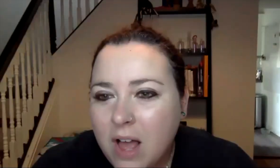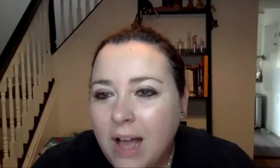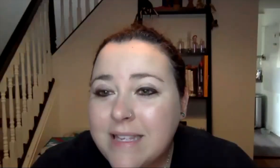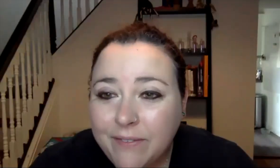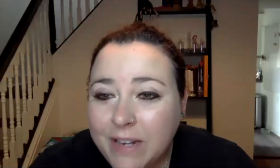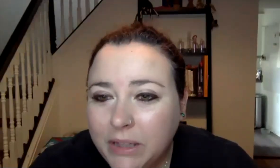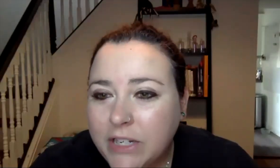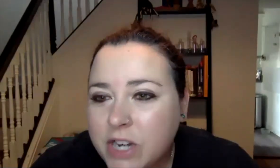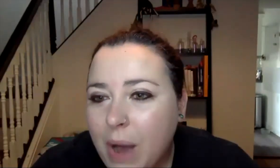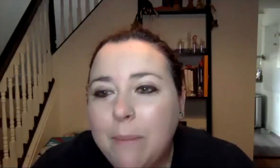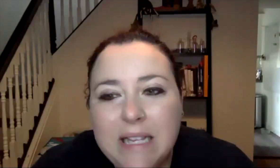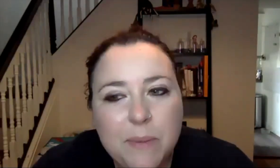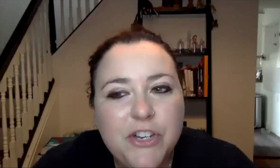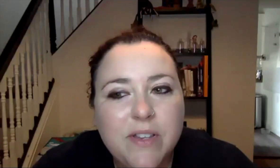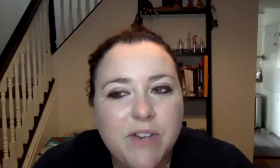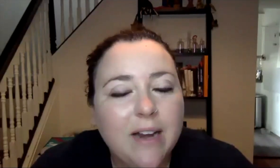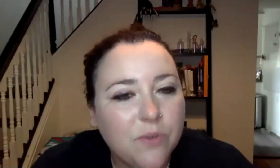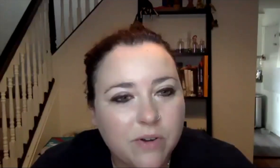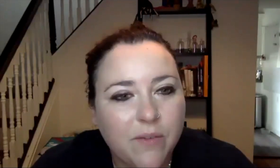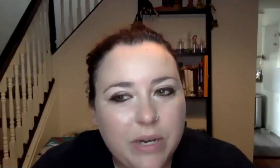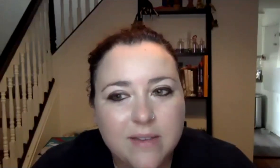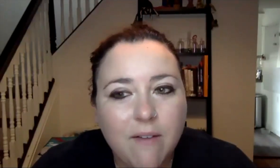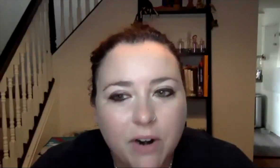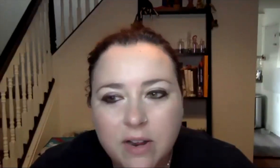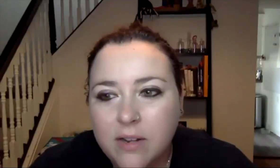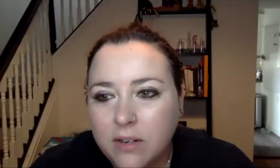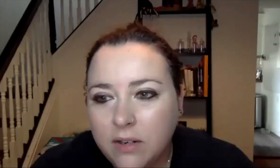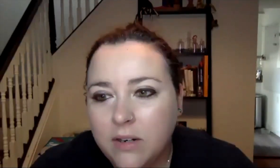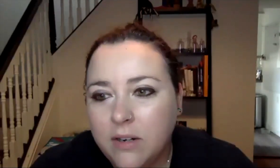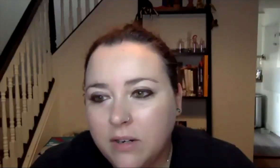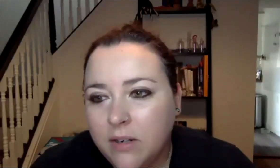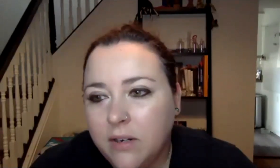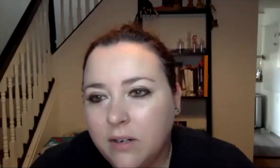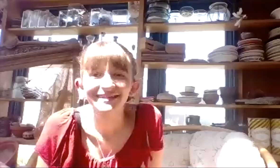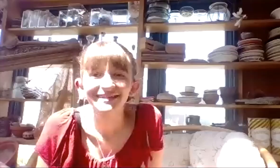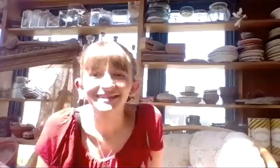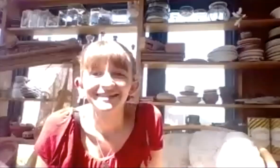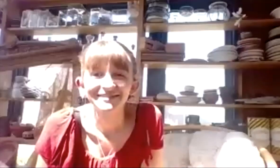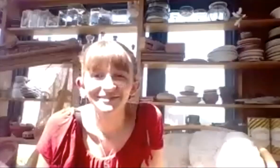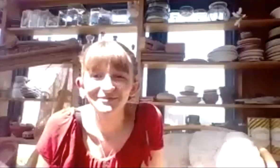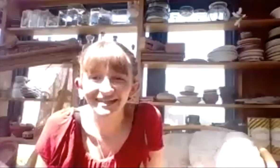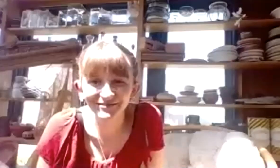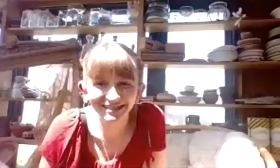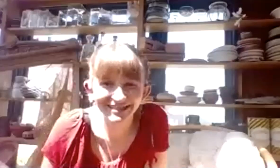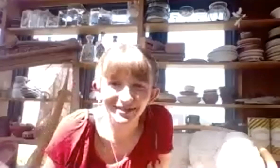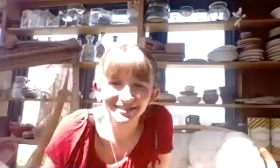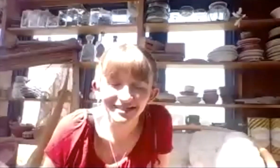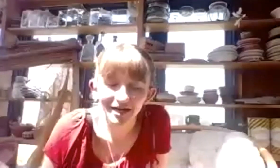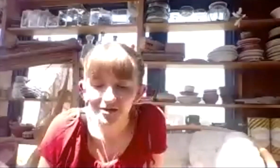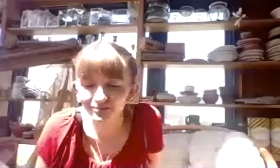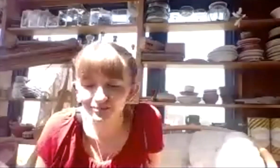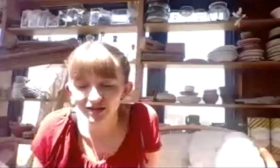cool. Stephanie would like to know, how many species of dinosaurs have we discovered? Ooh, so that's a really good